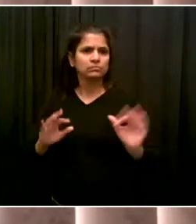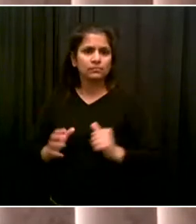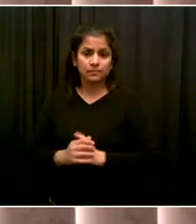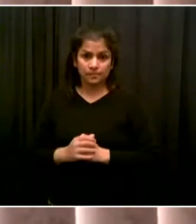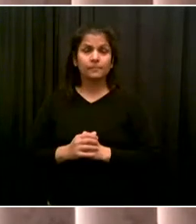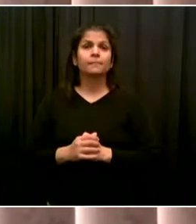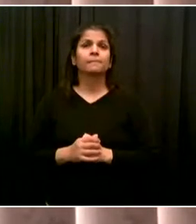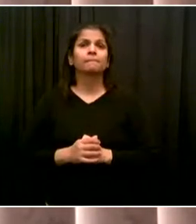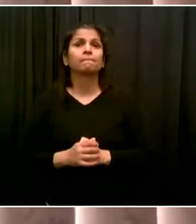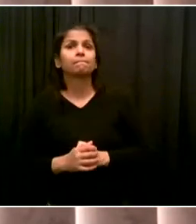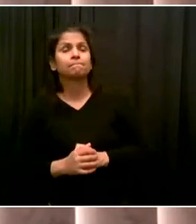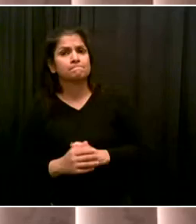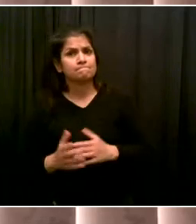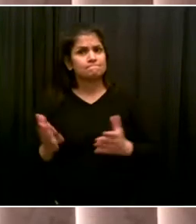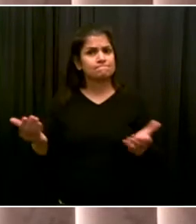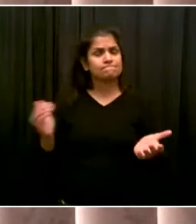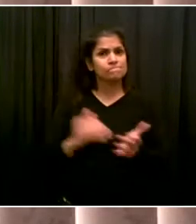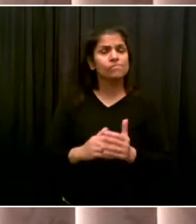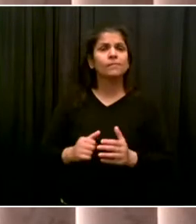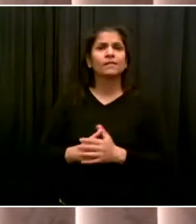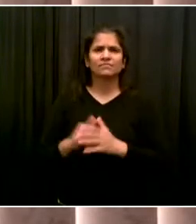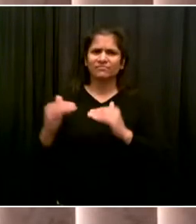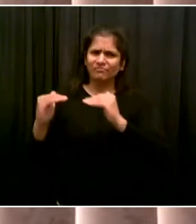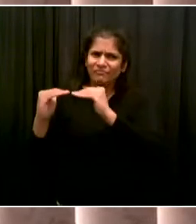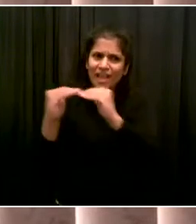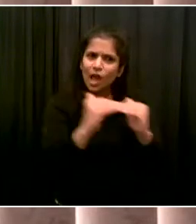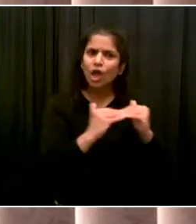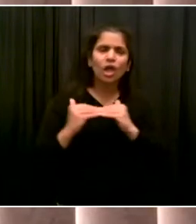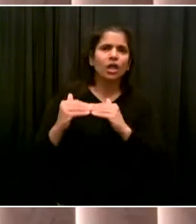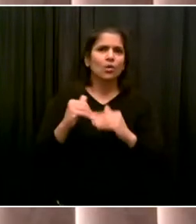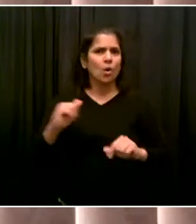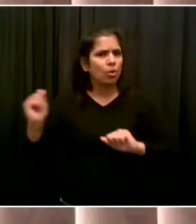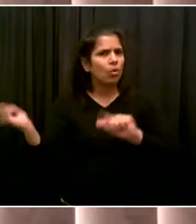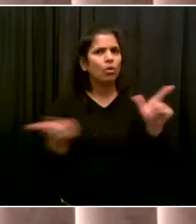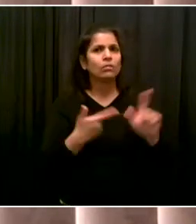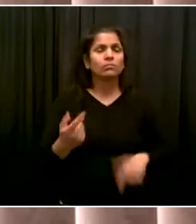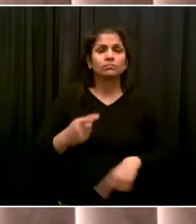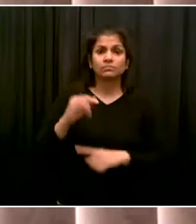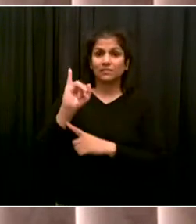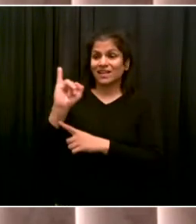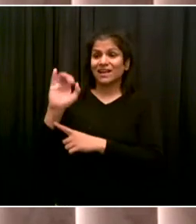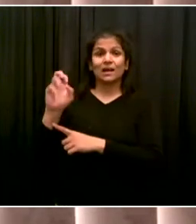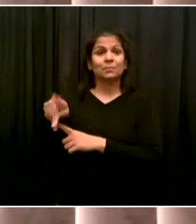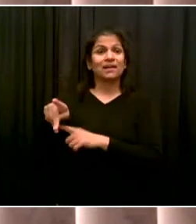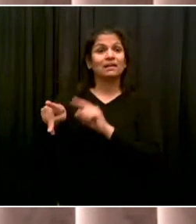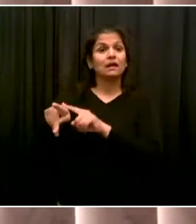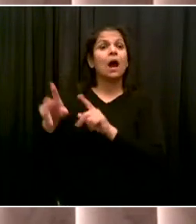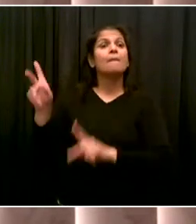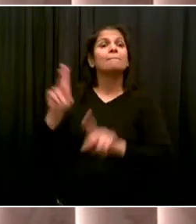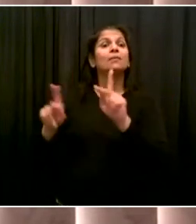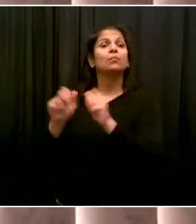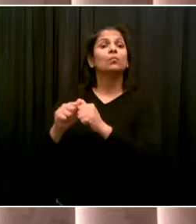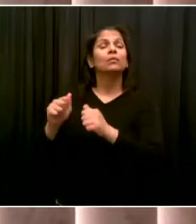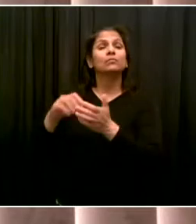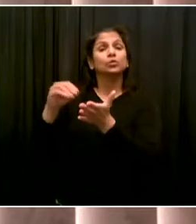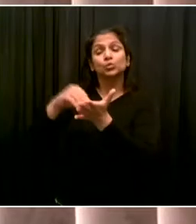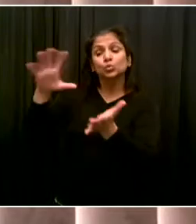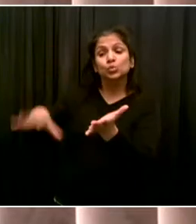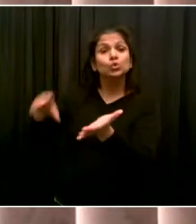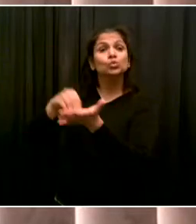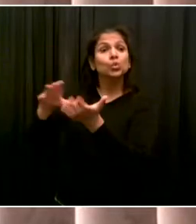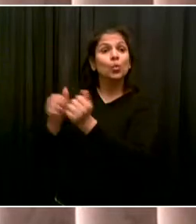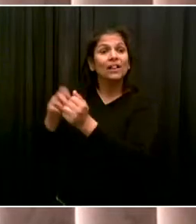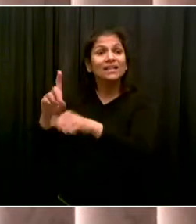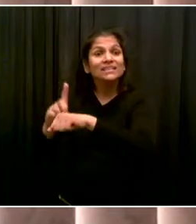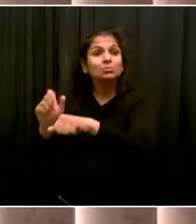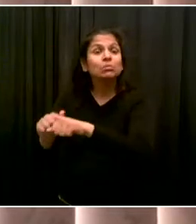child with an IEP, there's a program for you this summer. If you're a multilingual learner, there's a program for you this summer. If you're a child needing